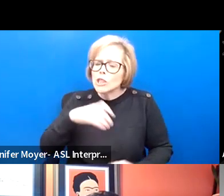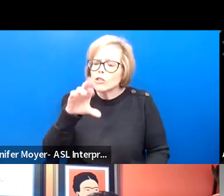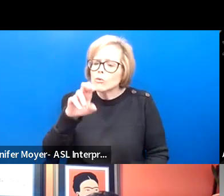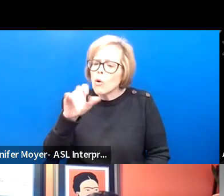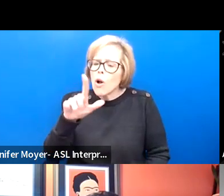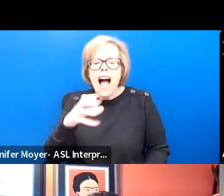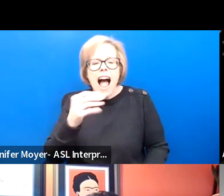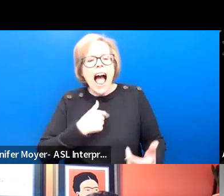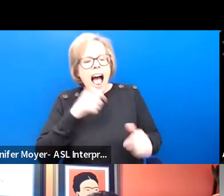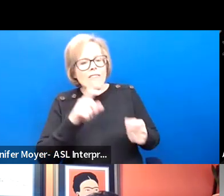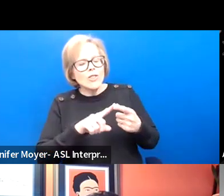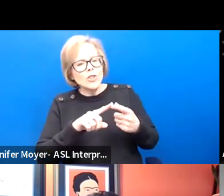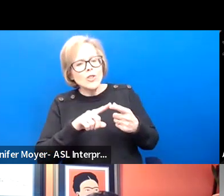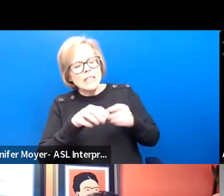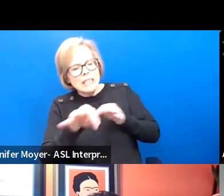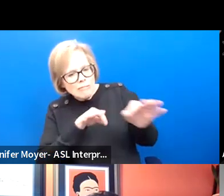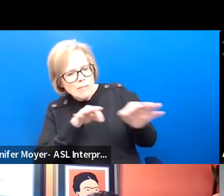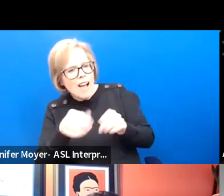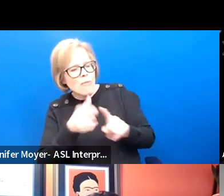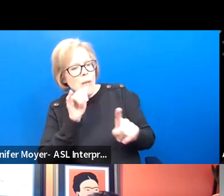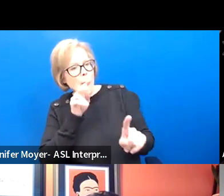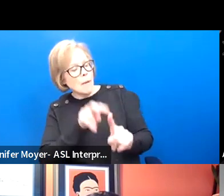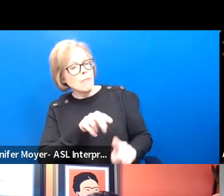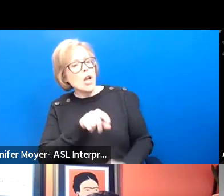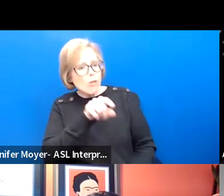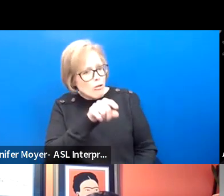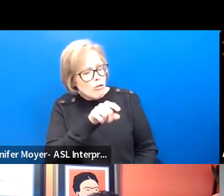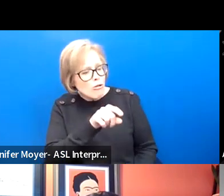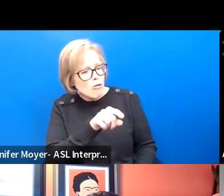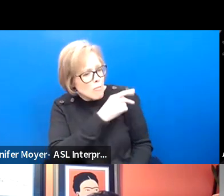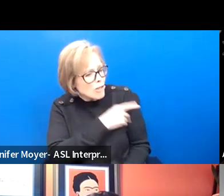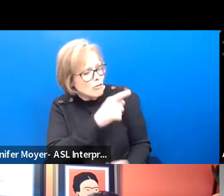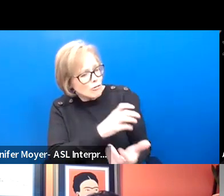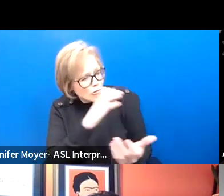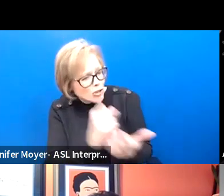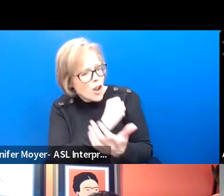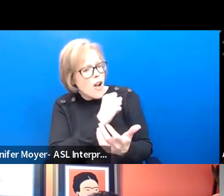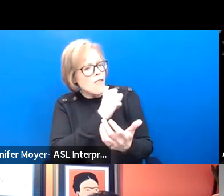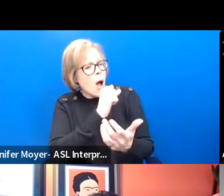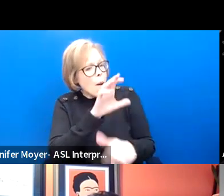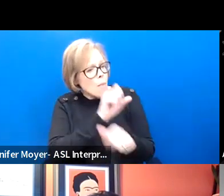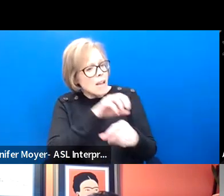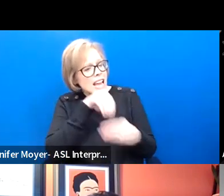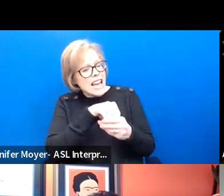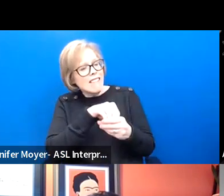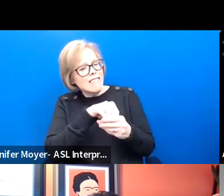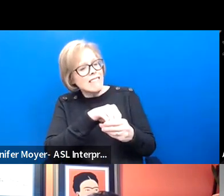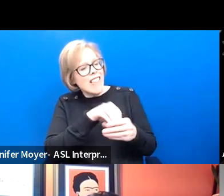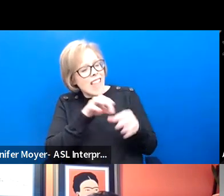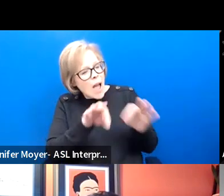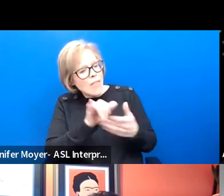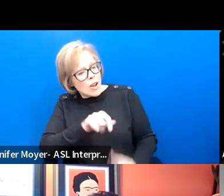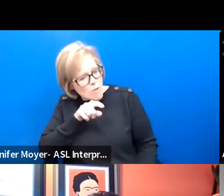of attack it from the perspective that you deserve a visit that's in the language that you